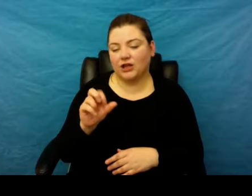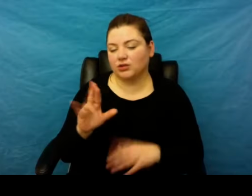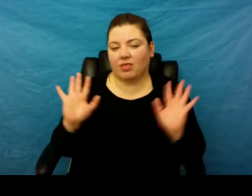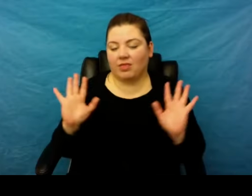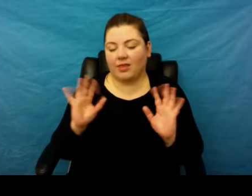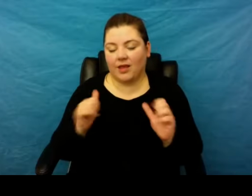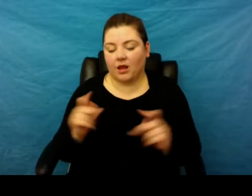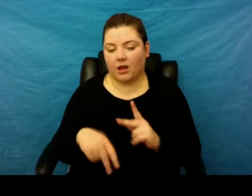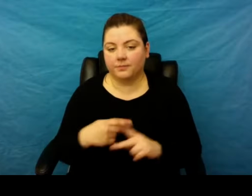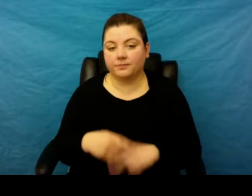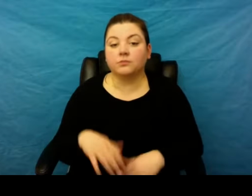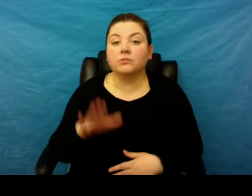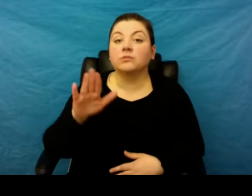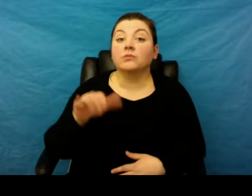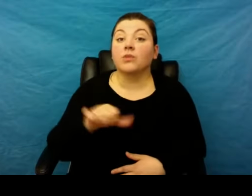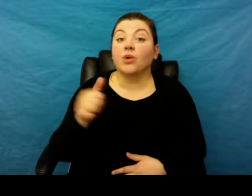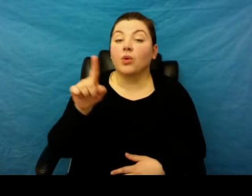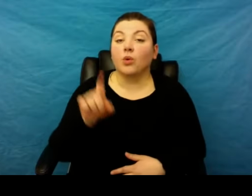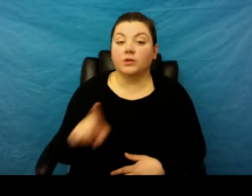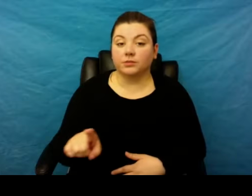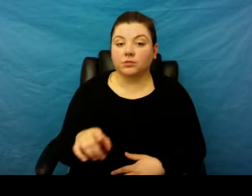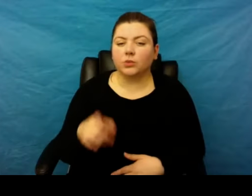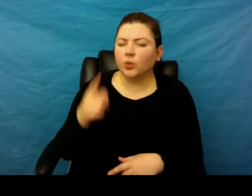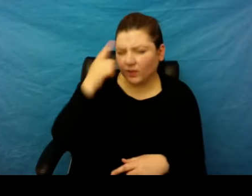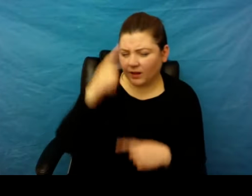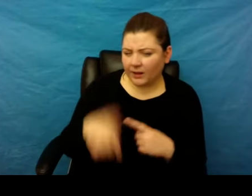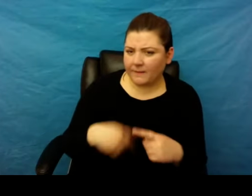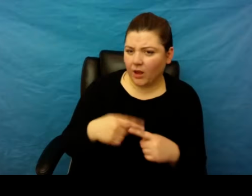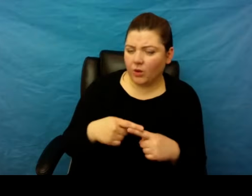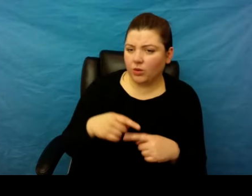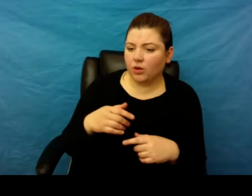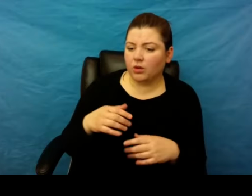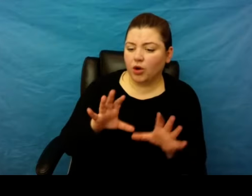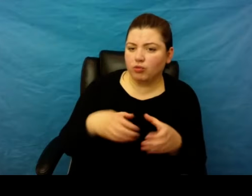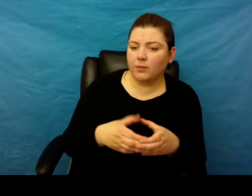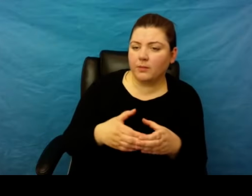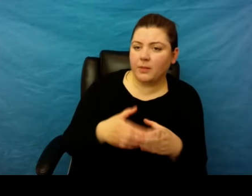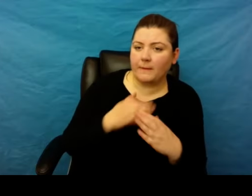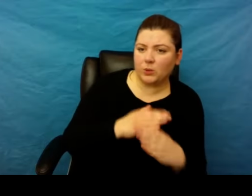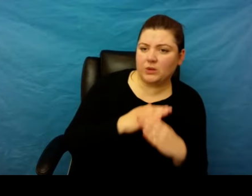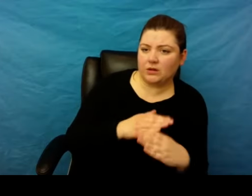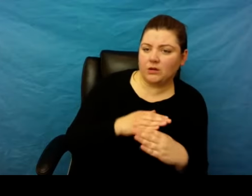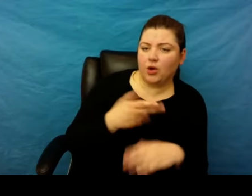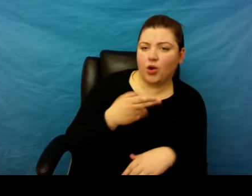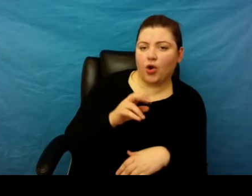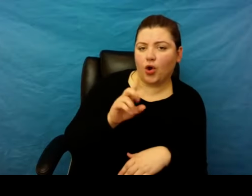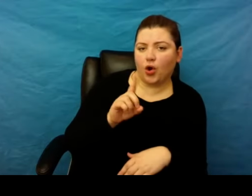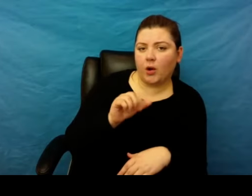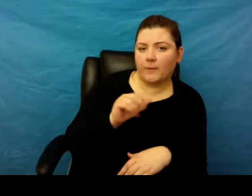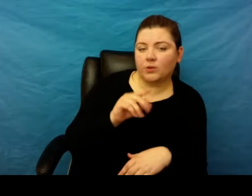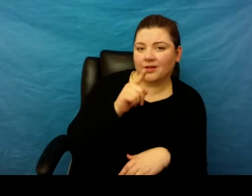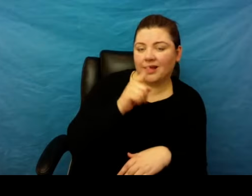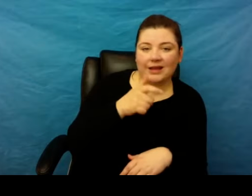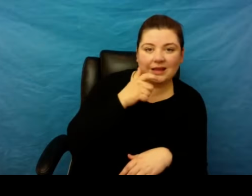UK? What's your opinion? I think what the UK is doing is